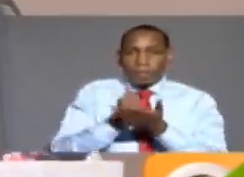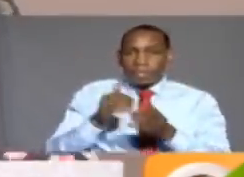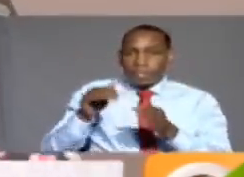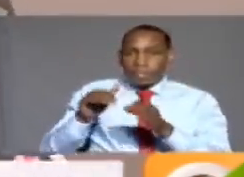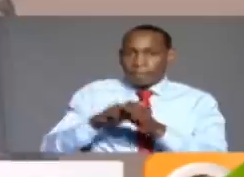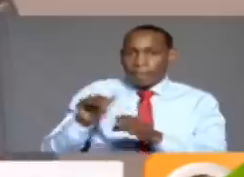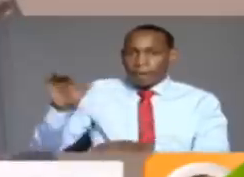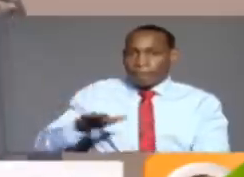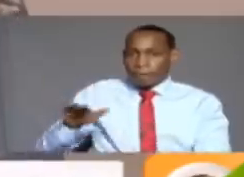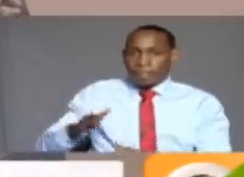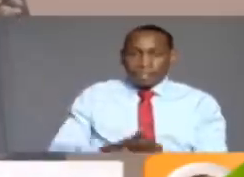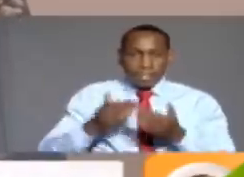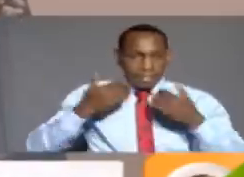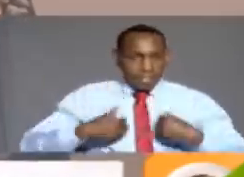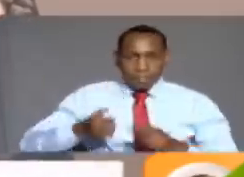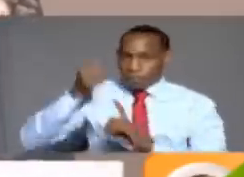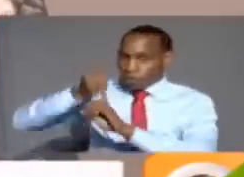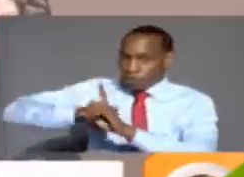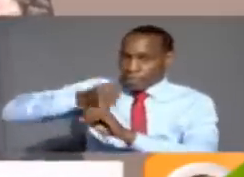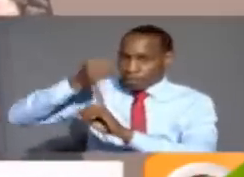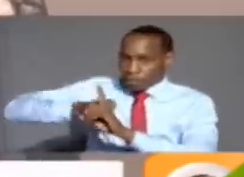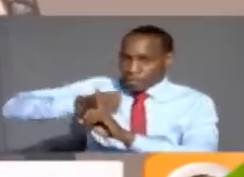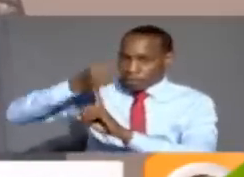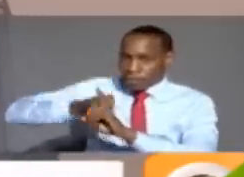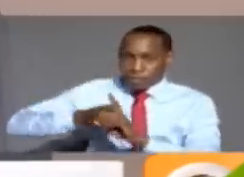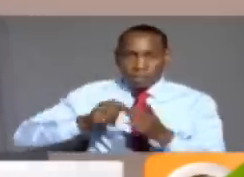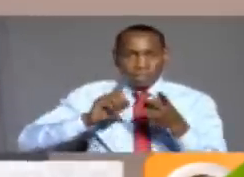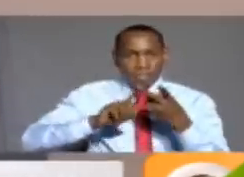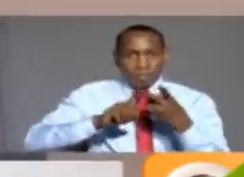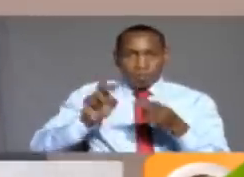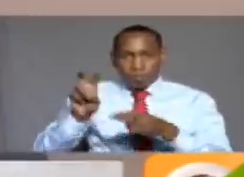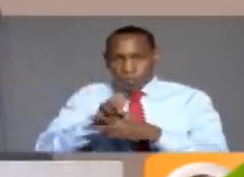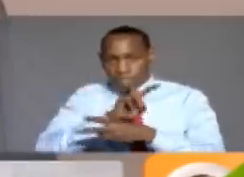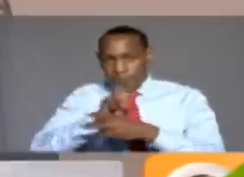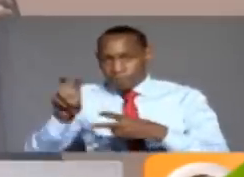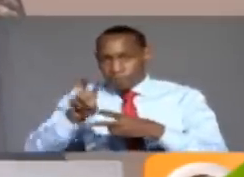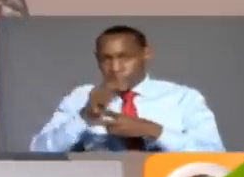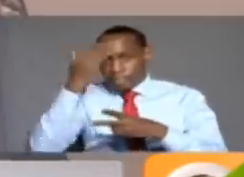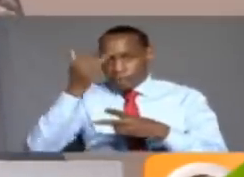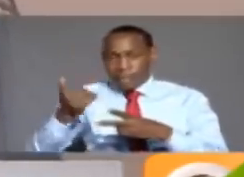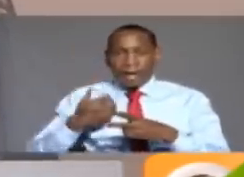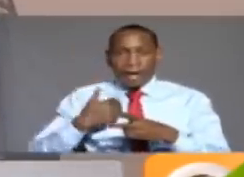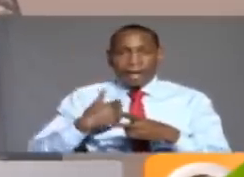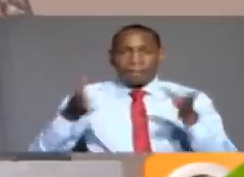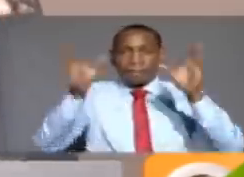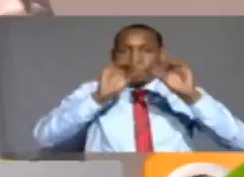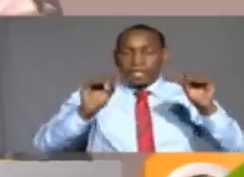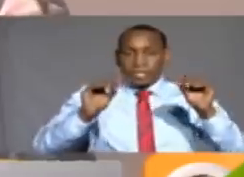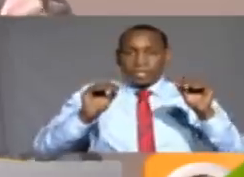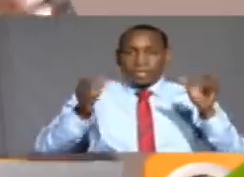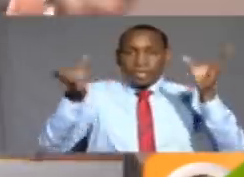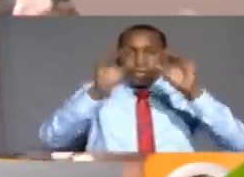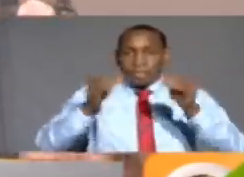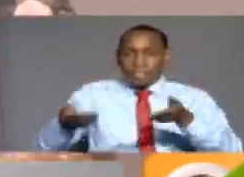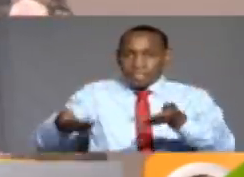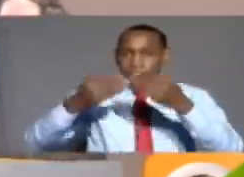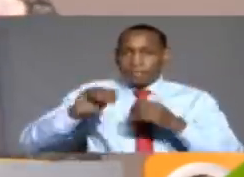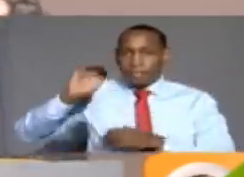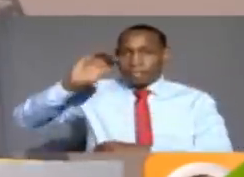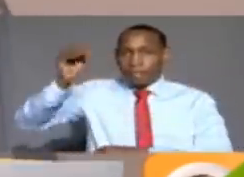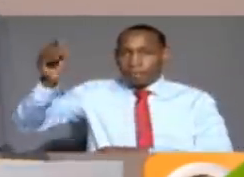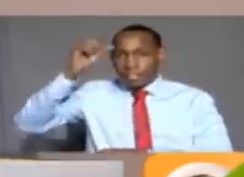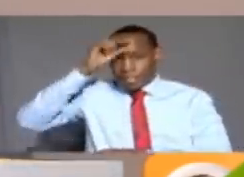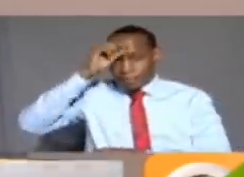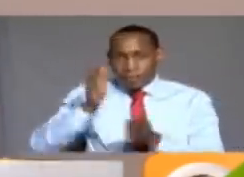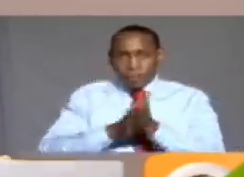parliament. I'm supposed to lobby. Mm-hmm. I'm supposed to oversight because we have a budget. Yes. The budget is given to county government